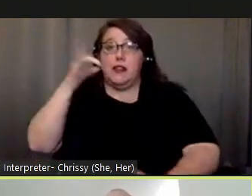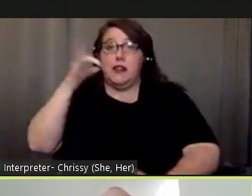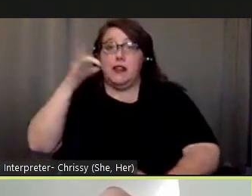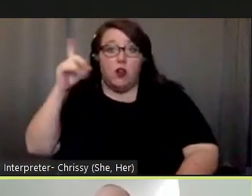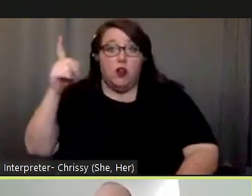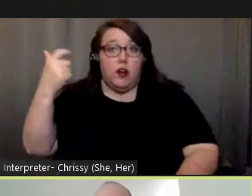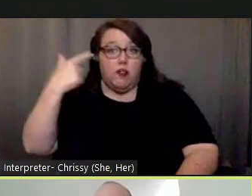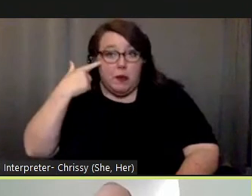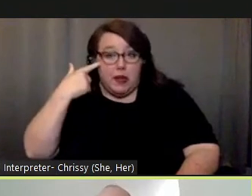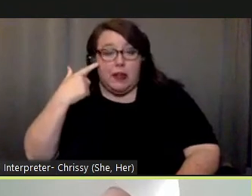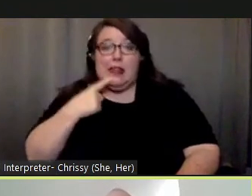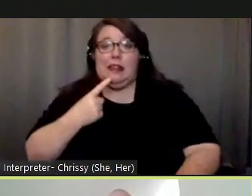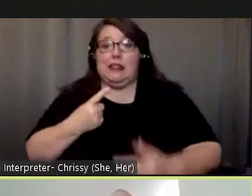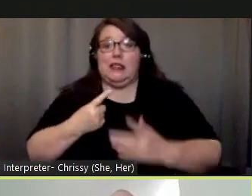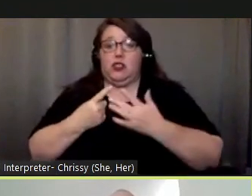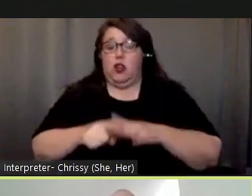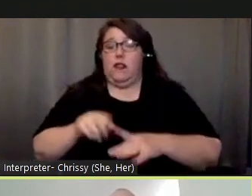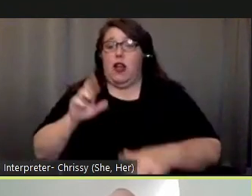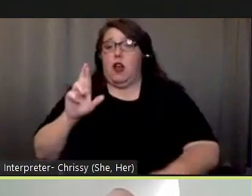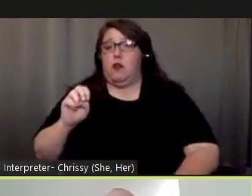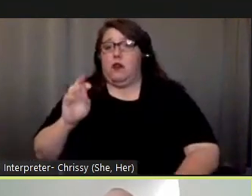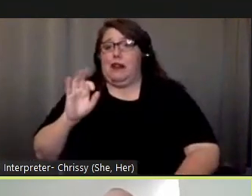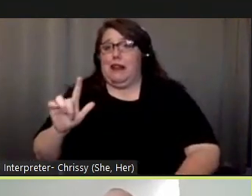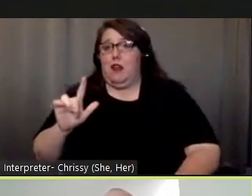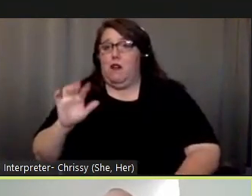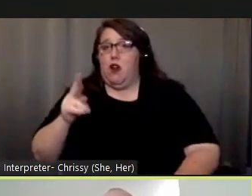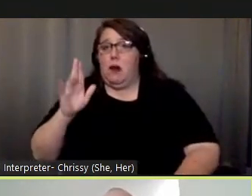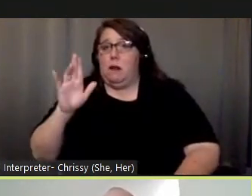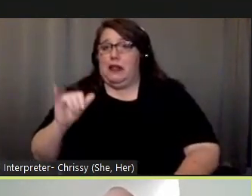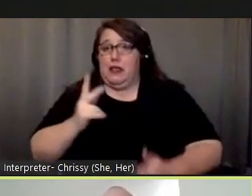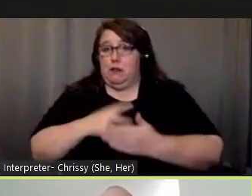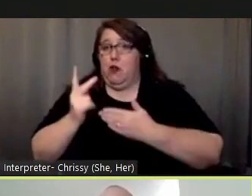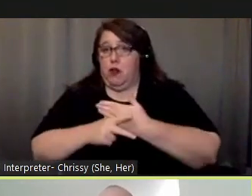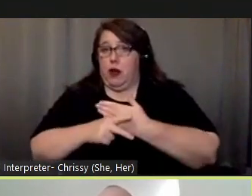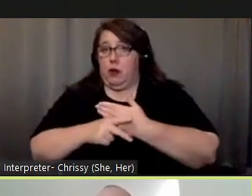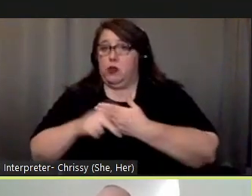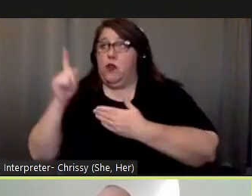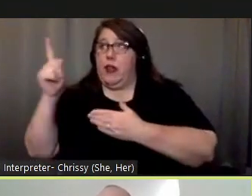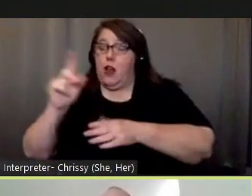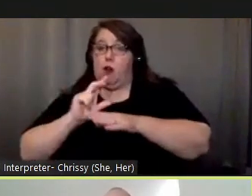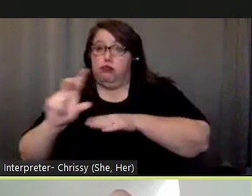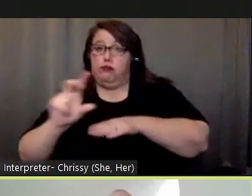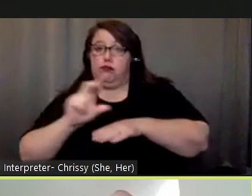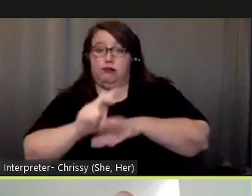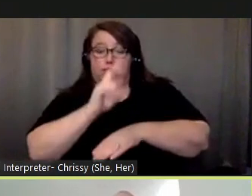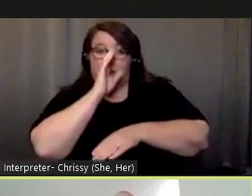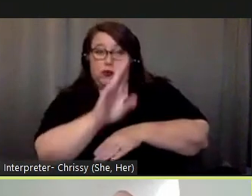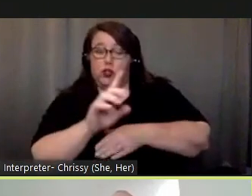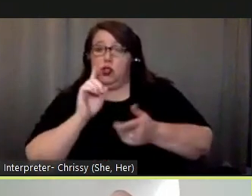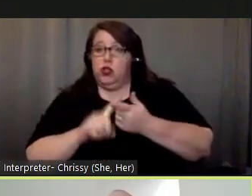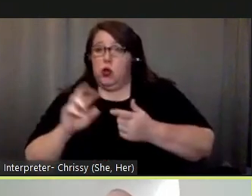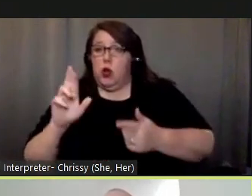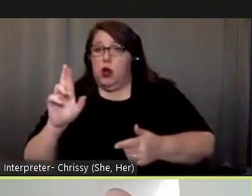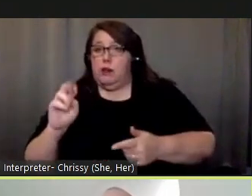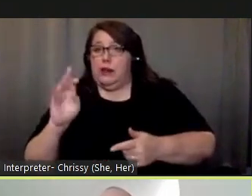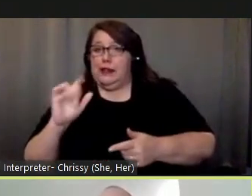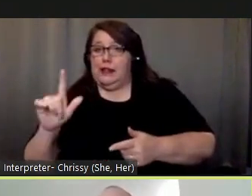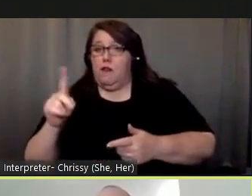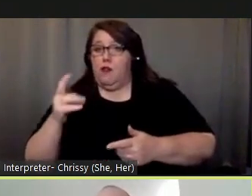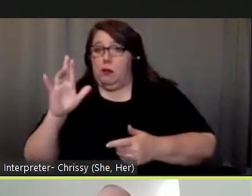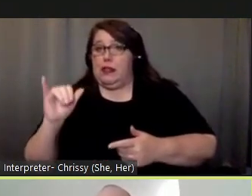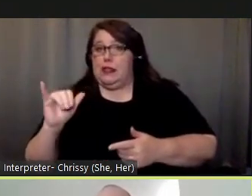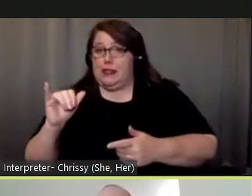the retail pharmacy program and is allocating a certain amount of vaccine directly to those retail pharmacies. And additionally, they're starting this